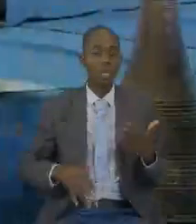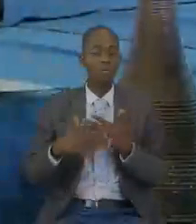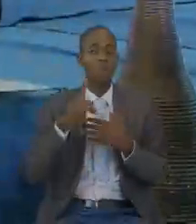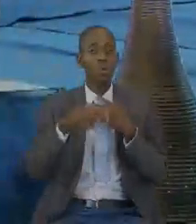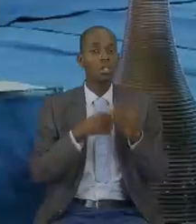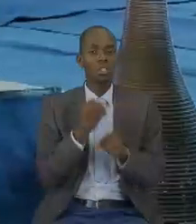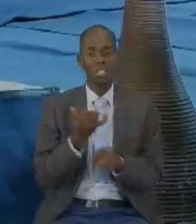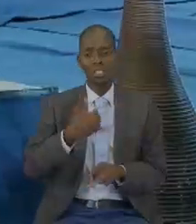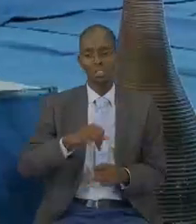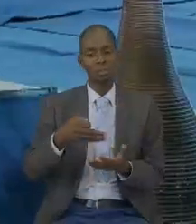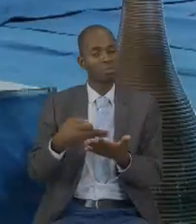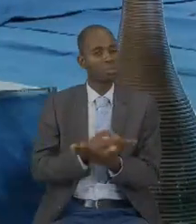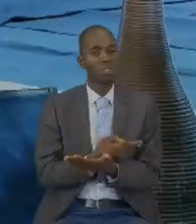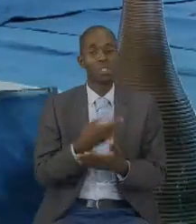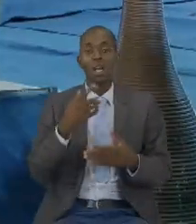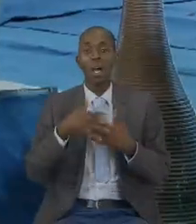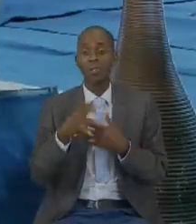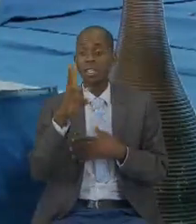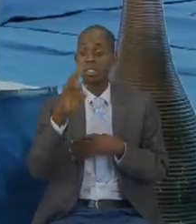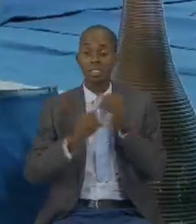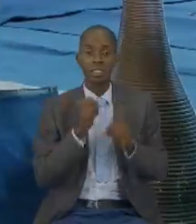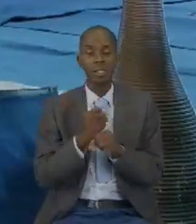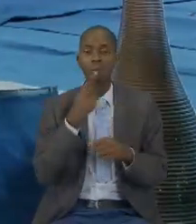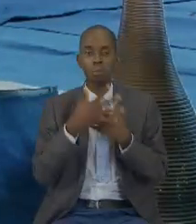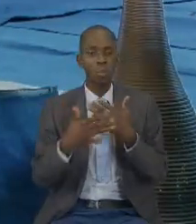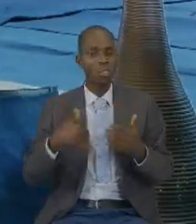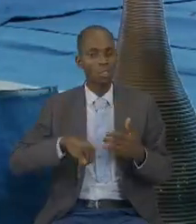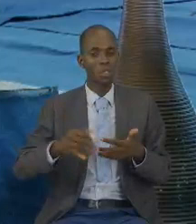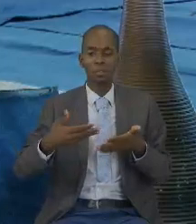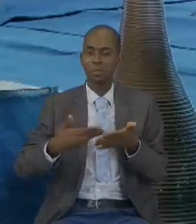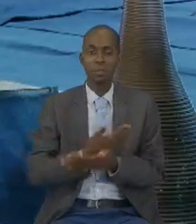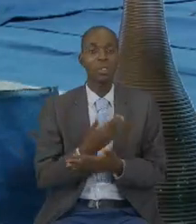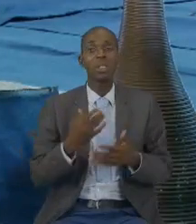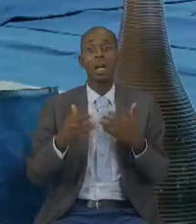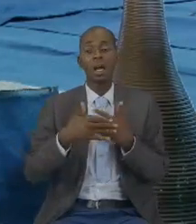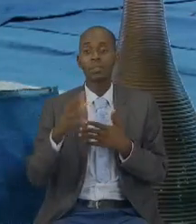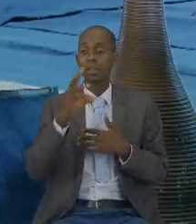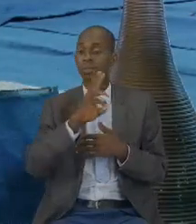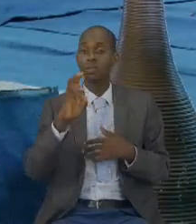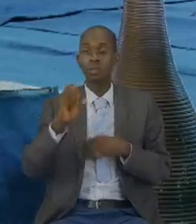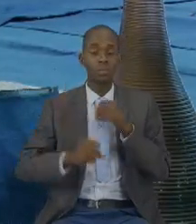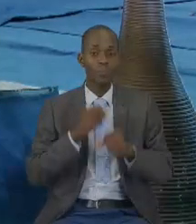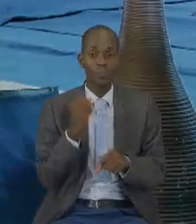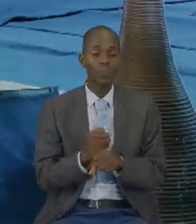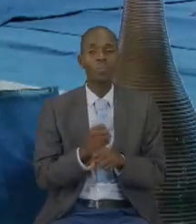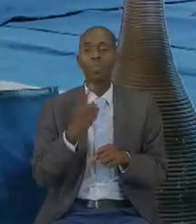still fresh. And after 60 years, still fresh. After 600 years, still fresh. After thousands of years,